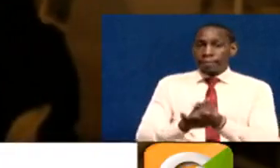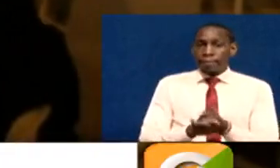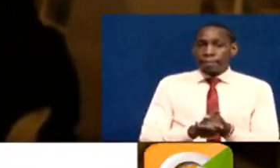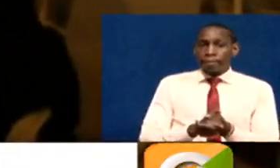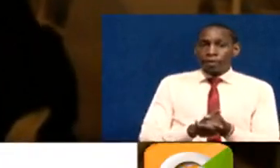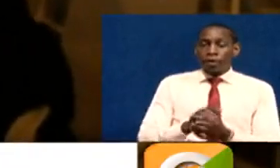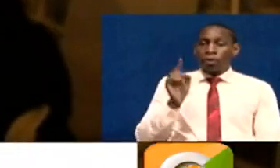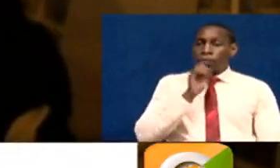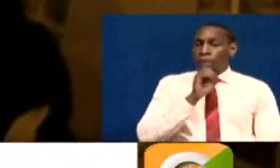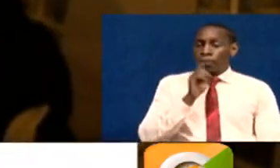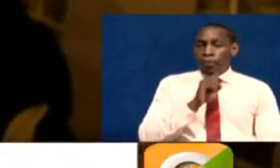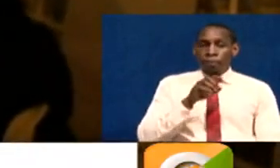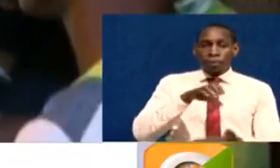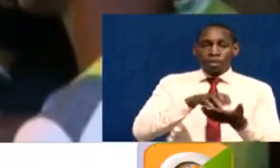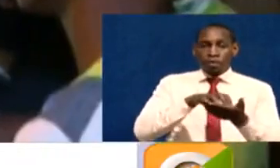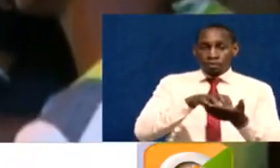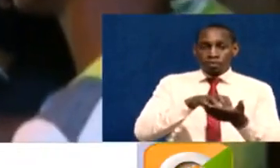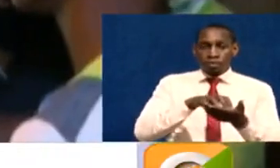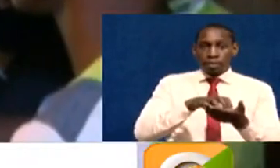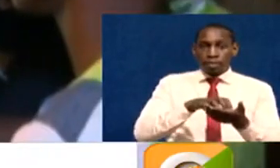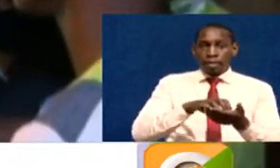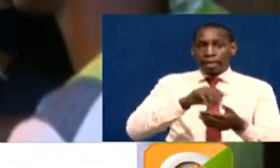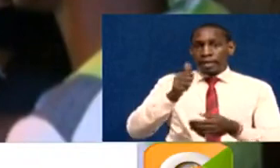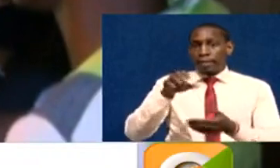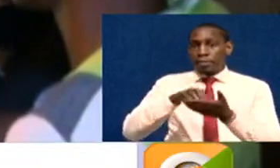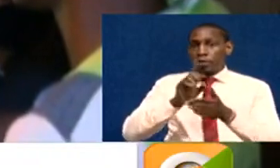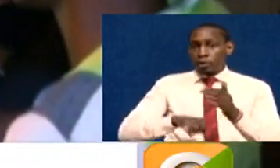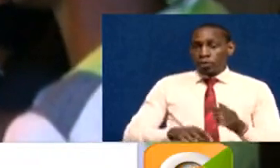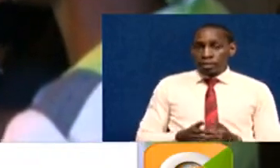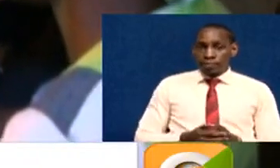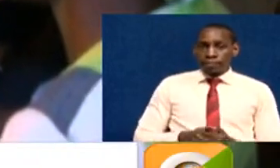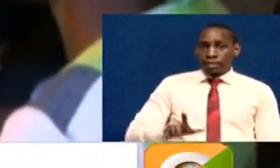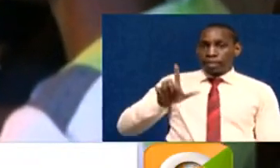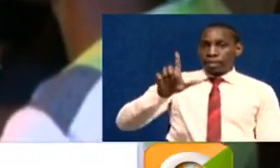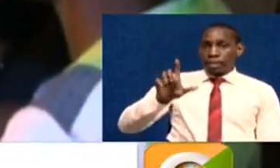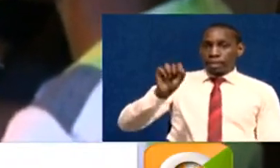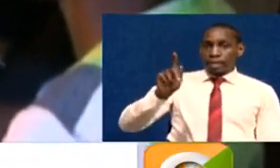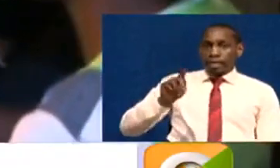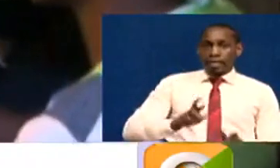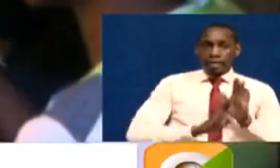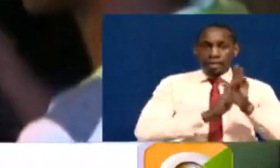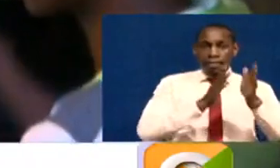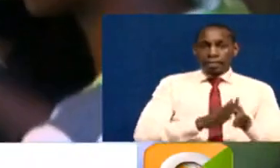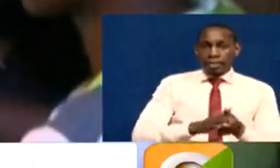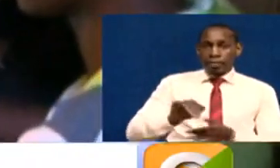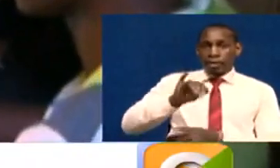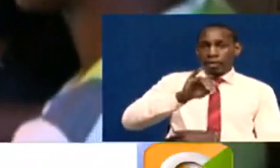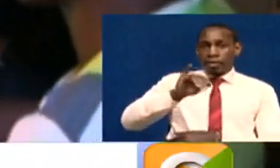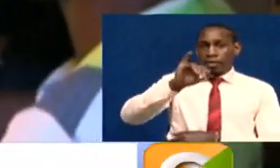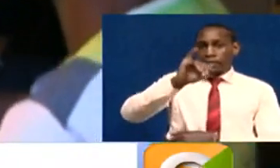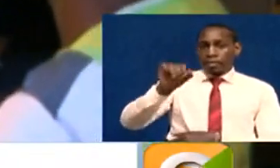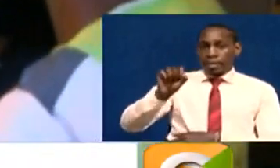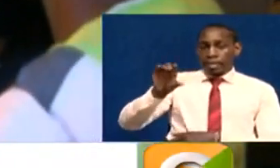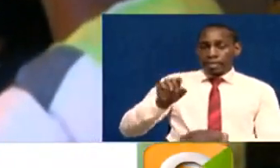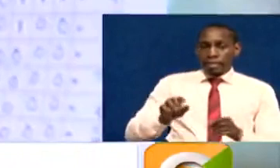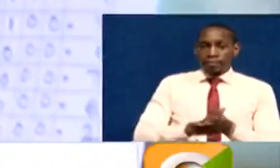of the hotly contested seats. And besides that, there is also that position of the LSK representative to the Judicial Service Commission. This